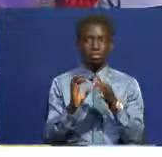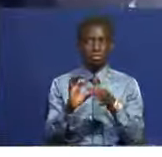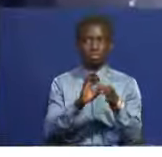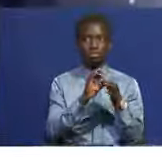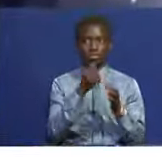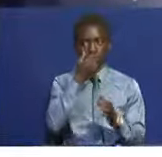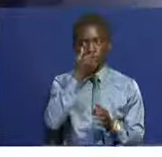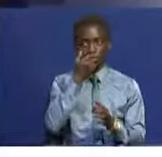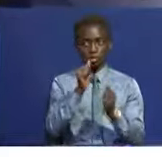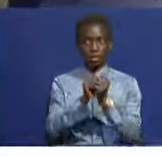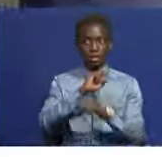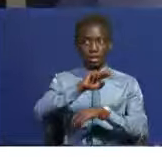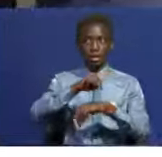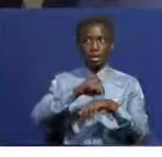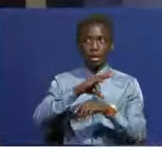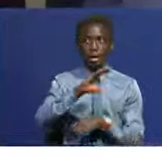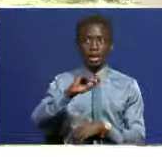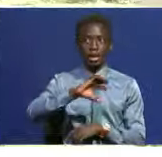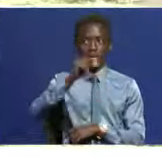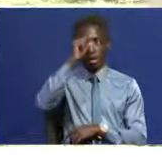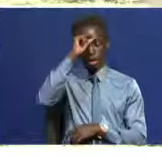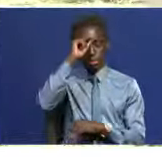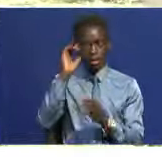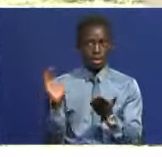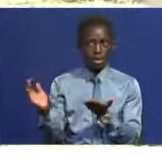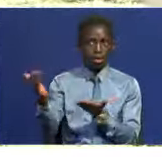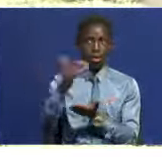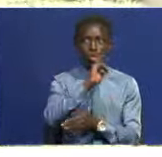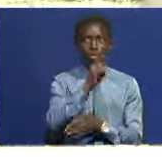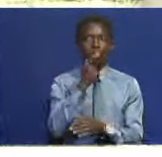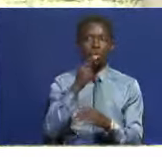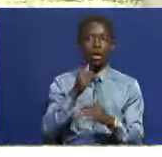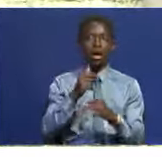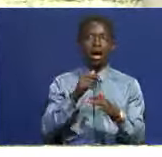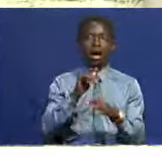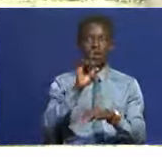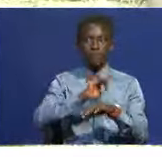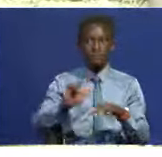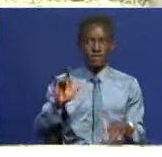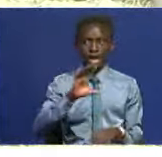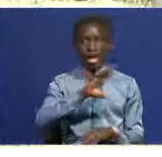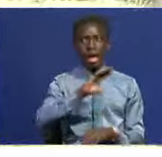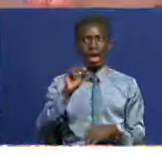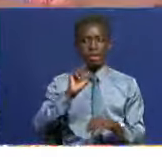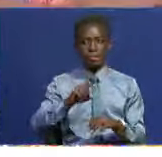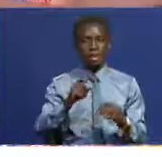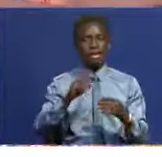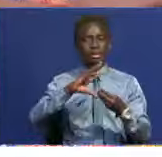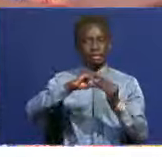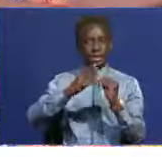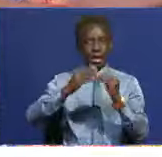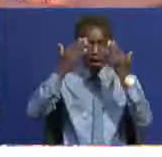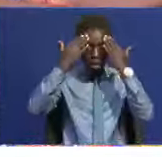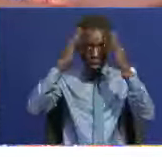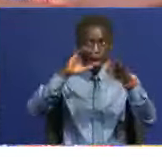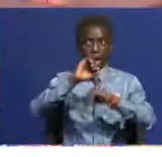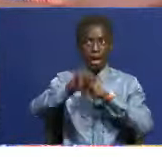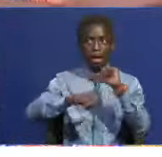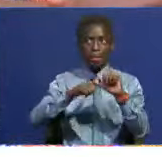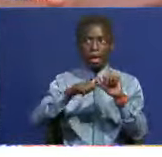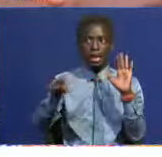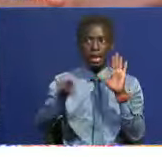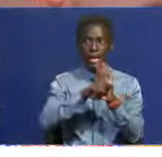and county governments to mobilize those affected and the underprivileged and raise the awareness on the negative effects